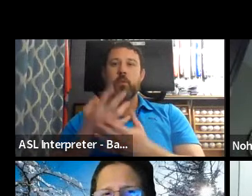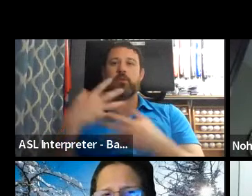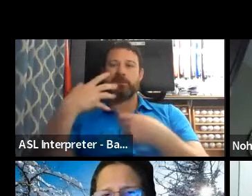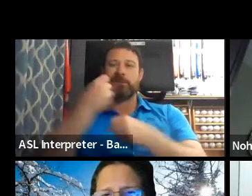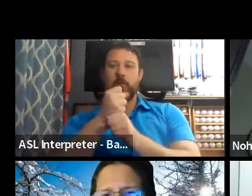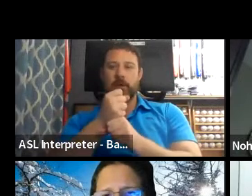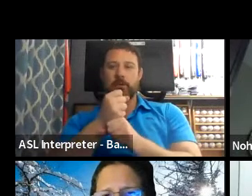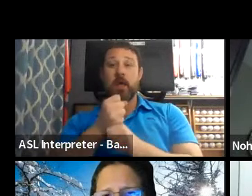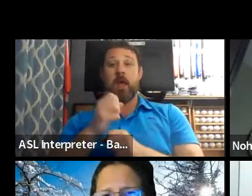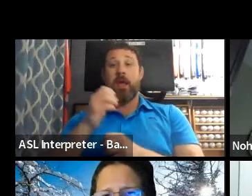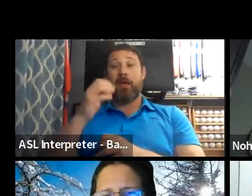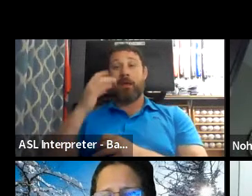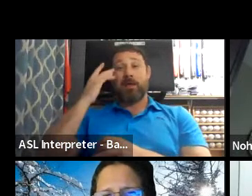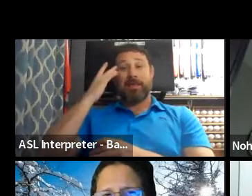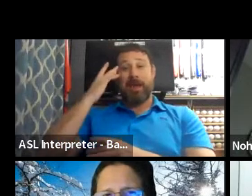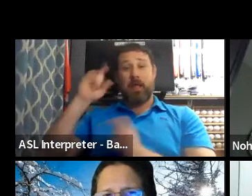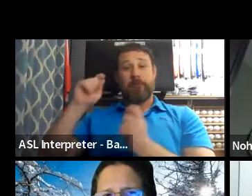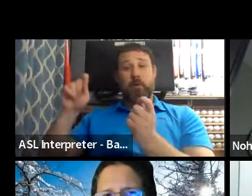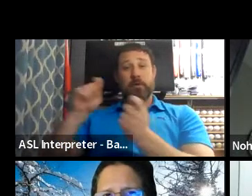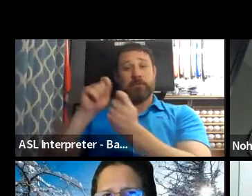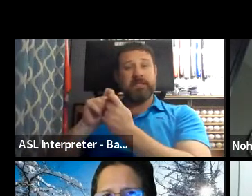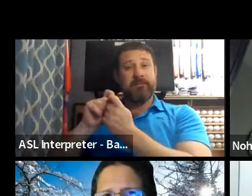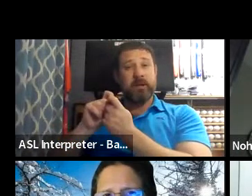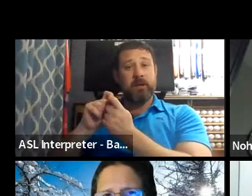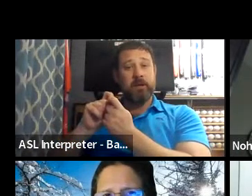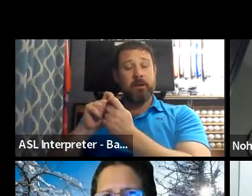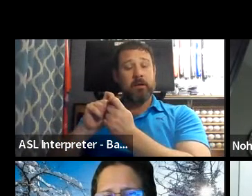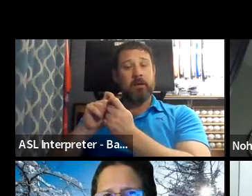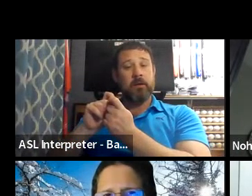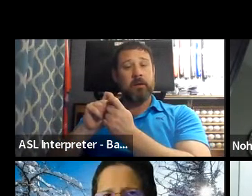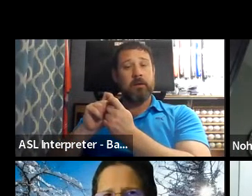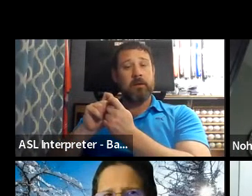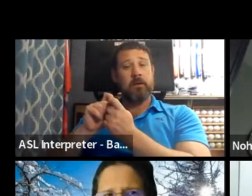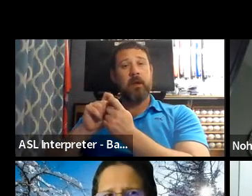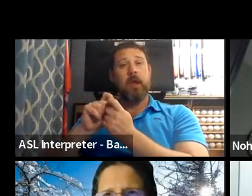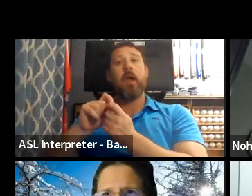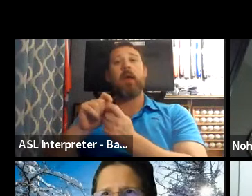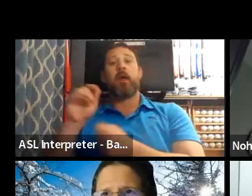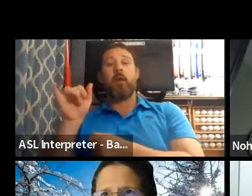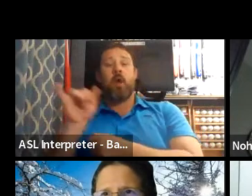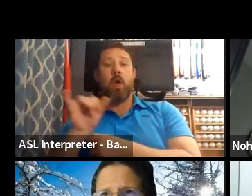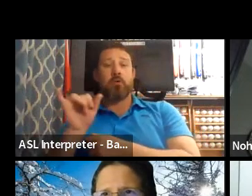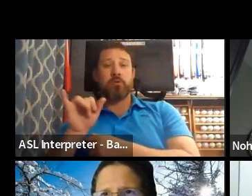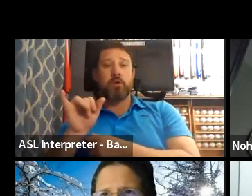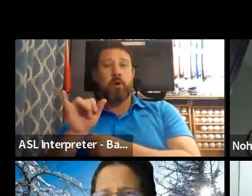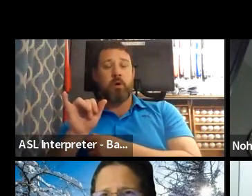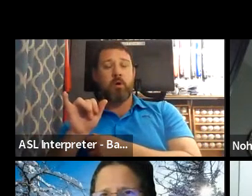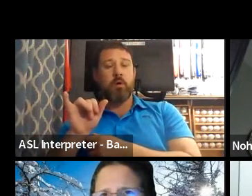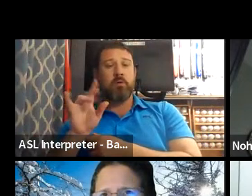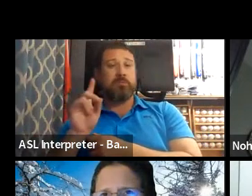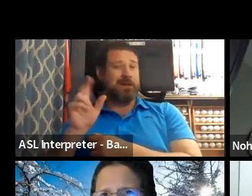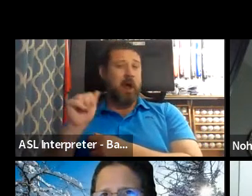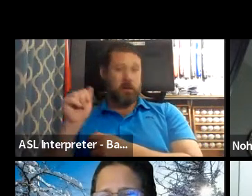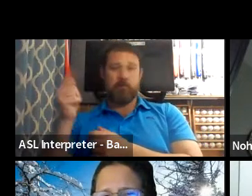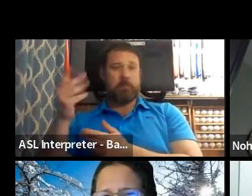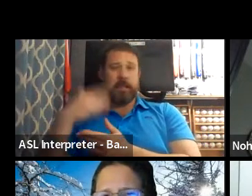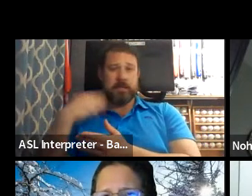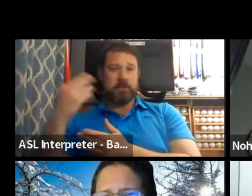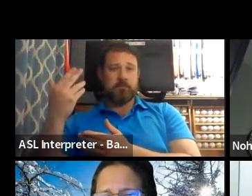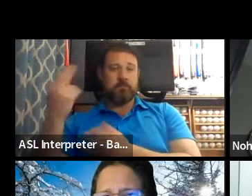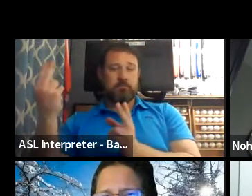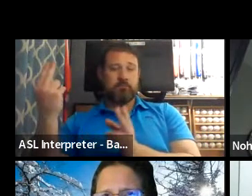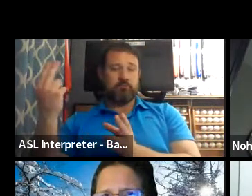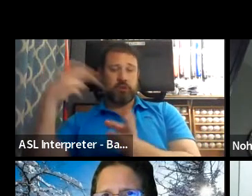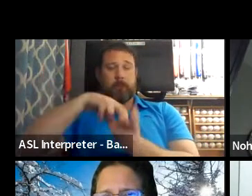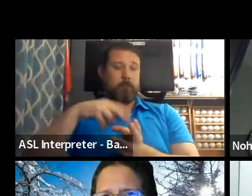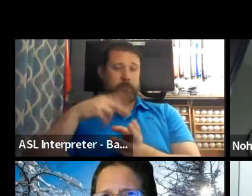don't have California specific stuff yet. And then Donata, I don't, you know, feel free to jump in if you